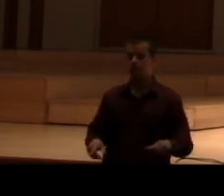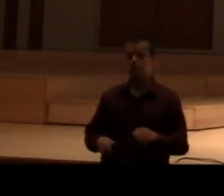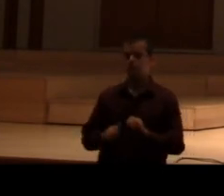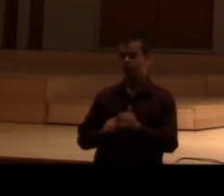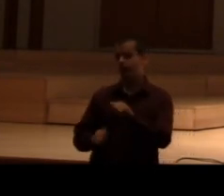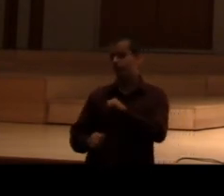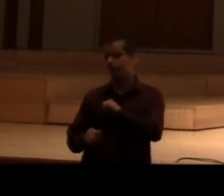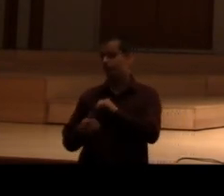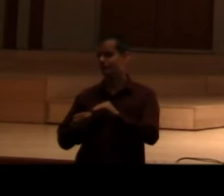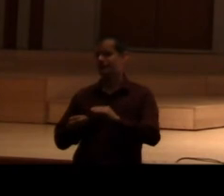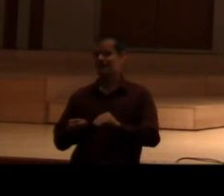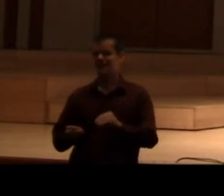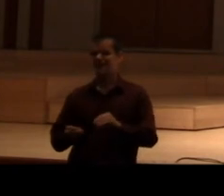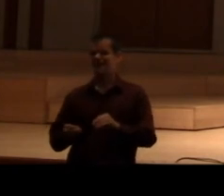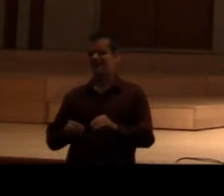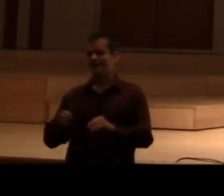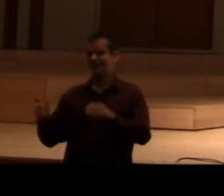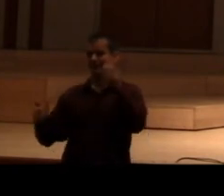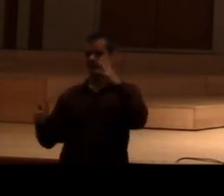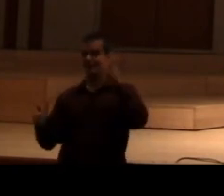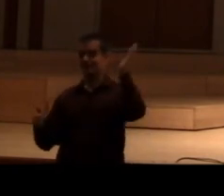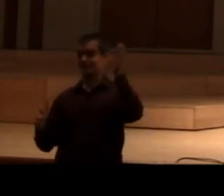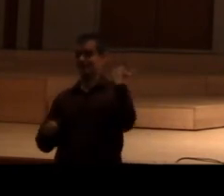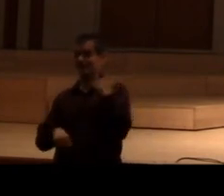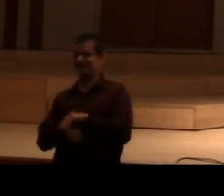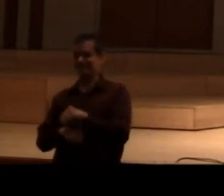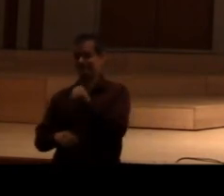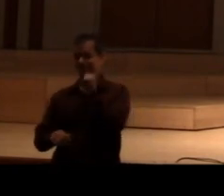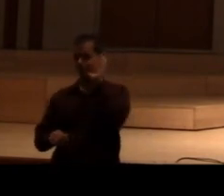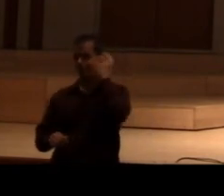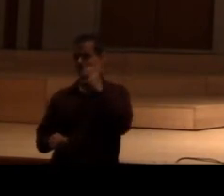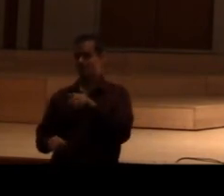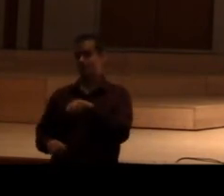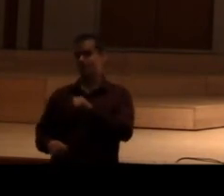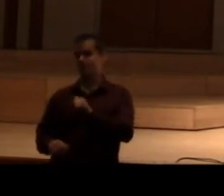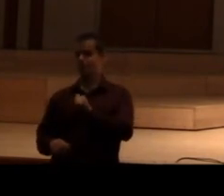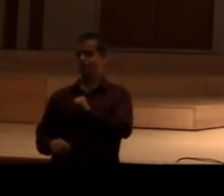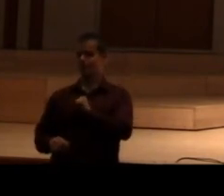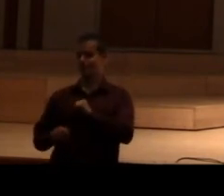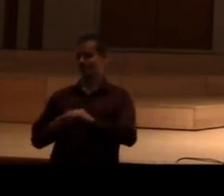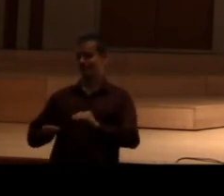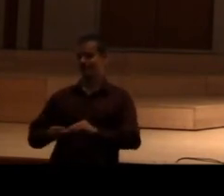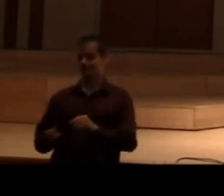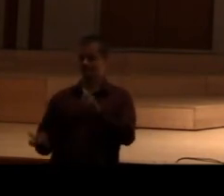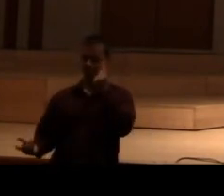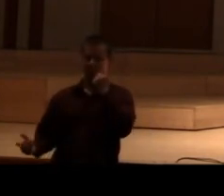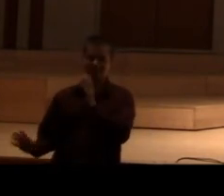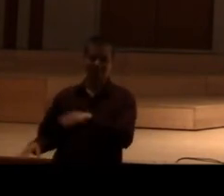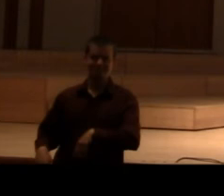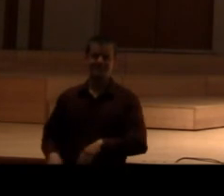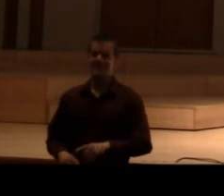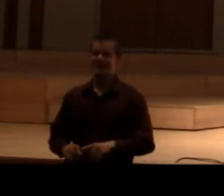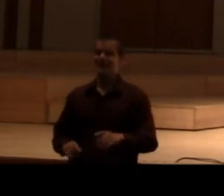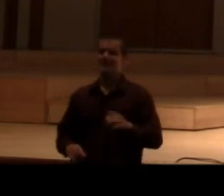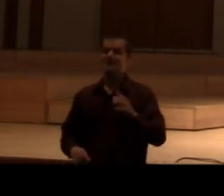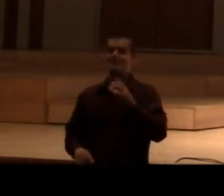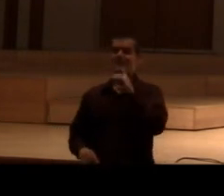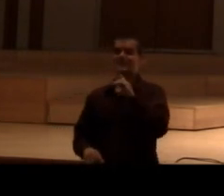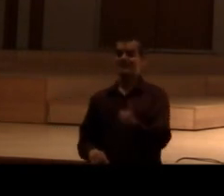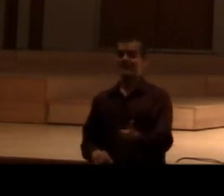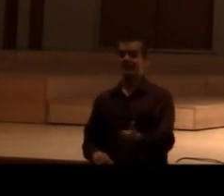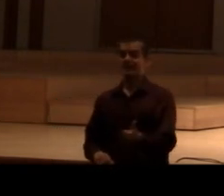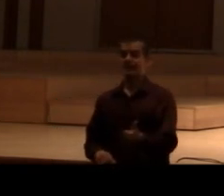our keynote last night was not so enthused about personal narrative, which I can definitely understand. And now, when I was 10 years old, I was using